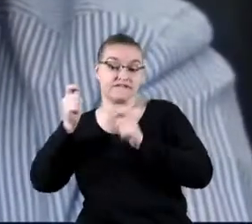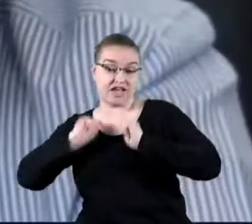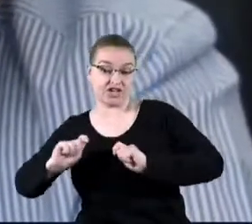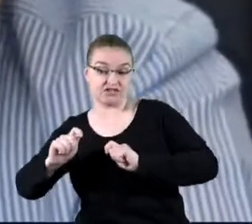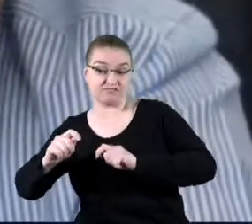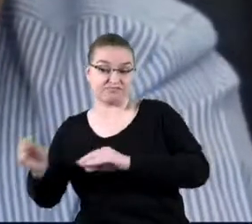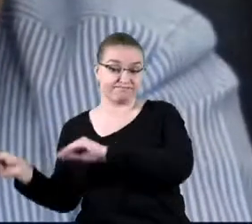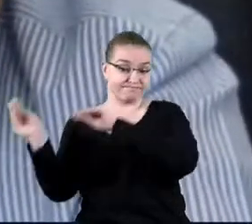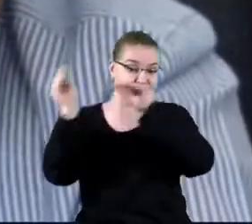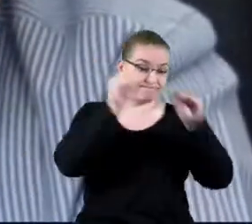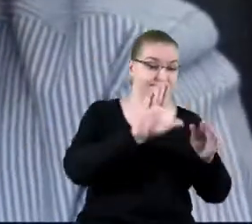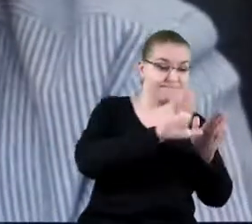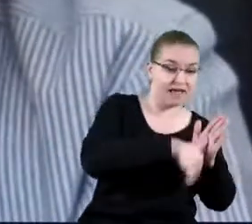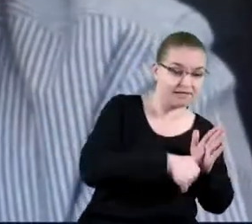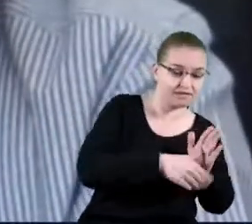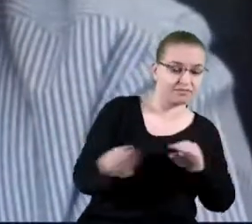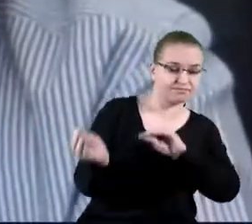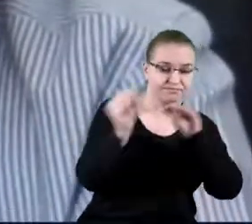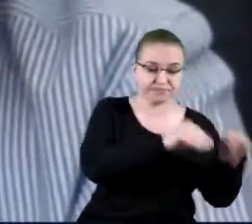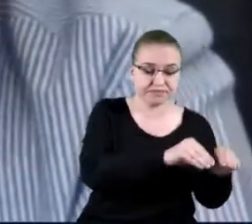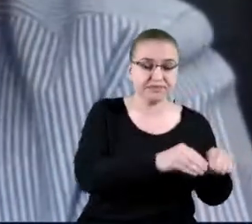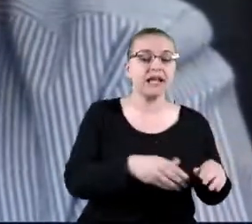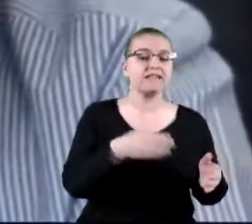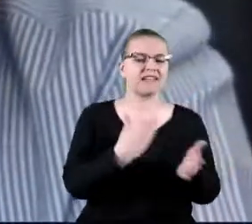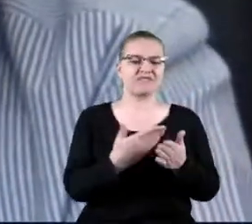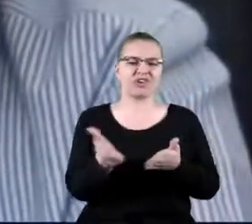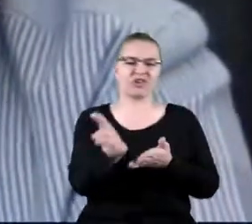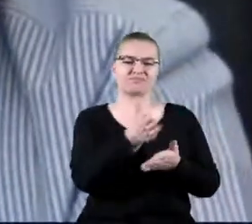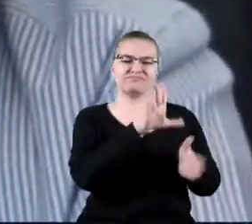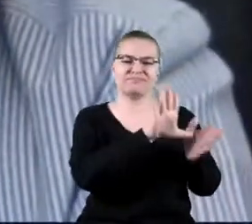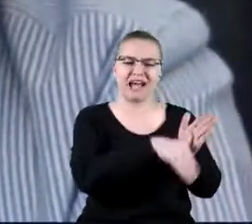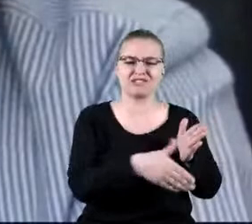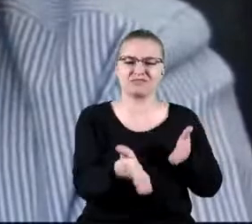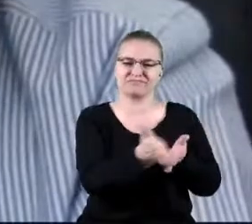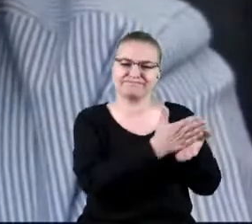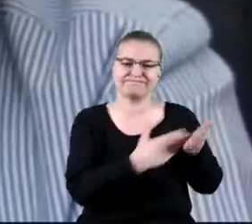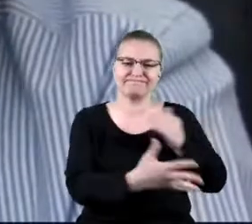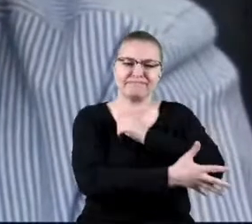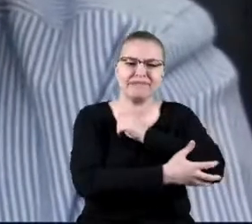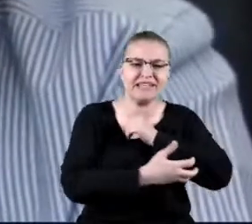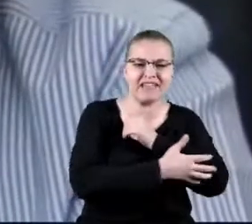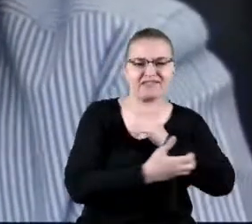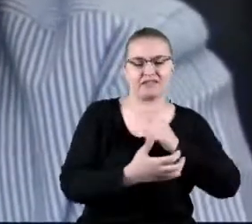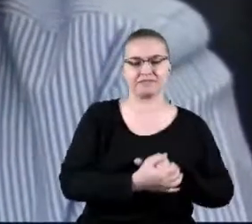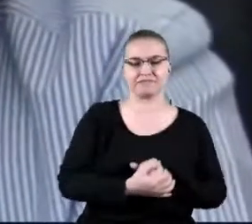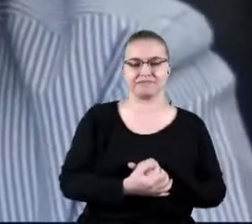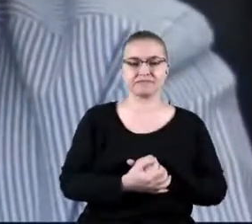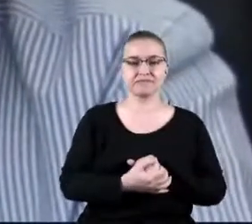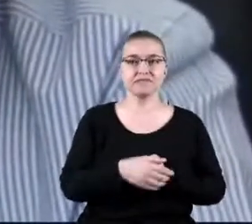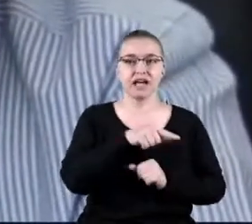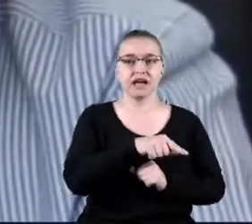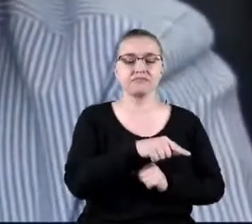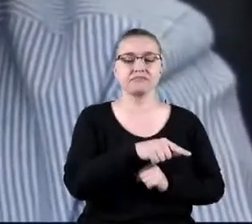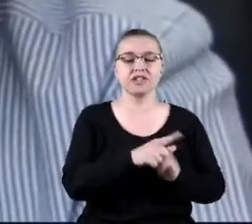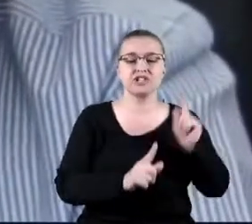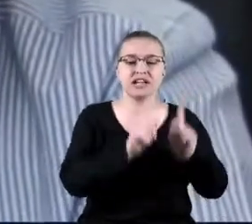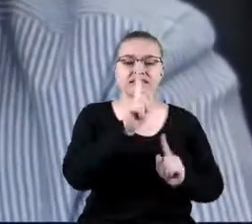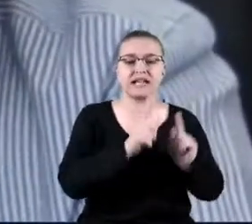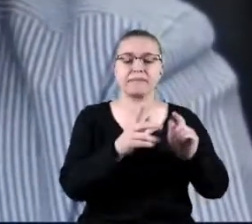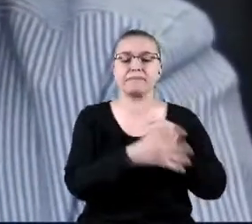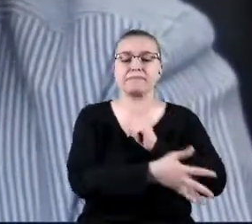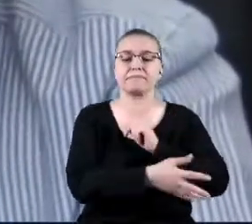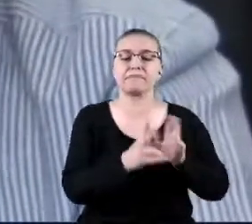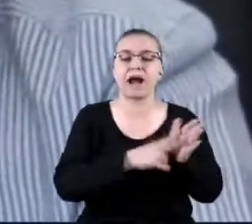Migration from rural areas to cities. That's why certain districts of